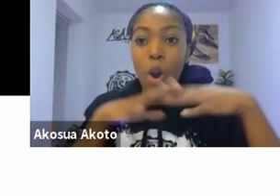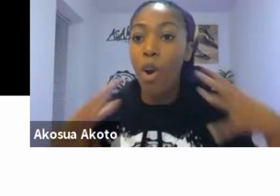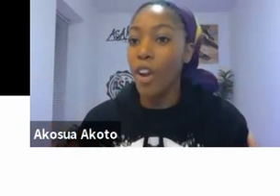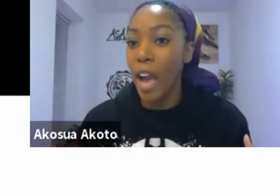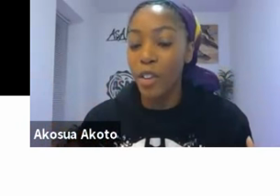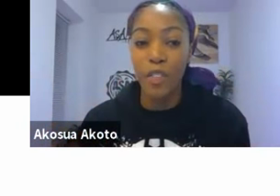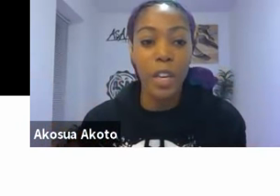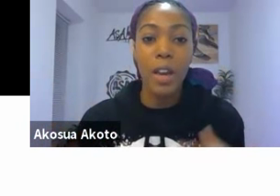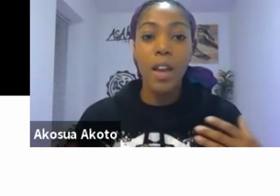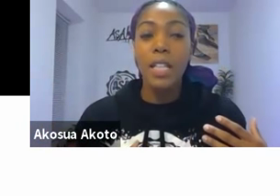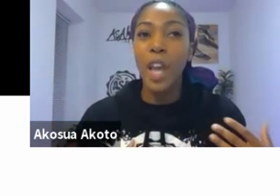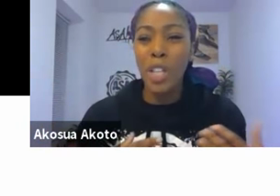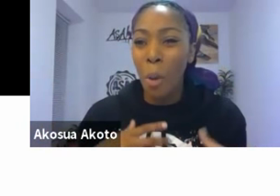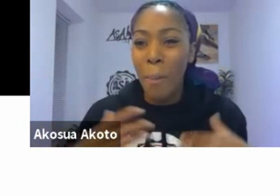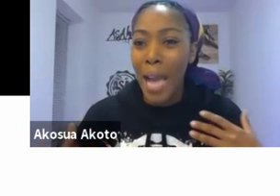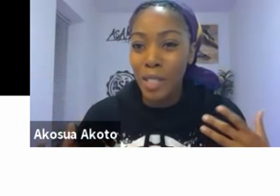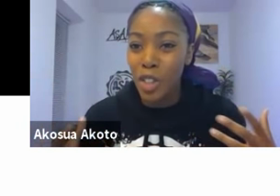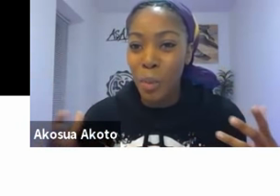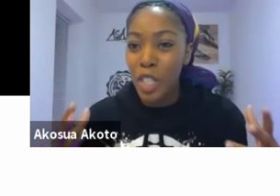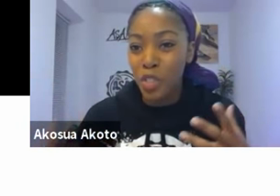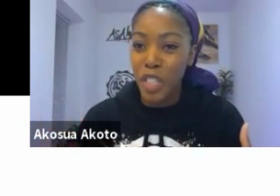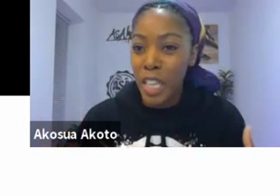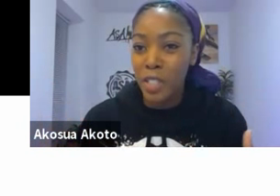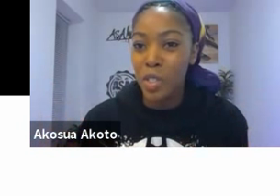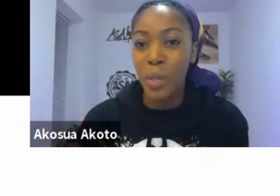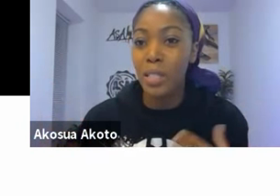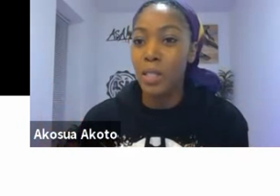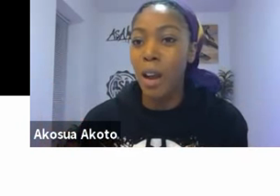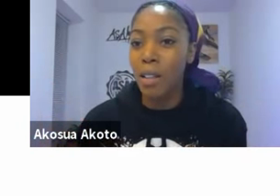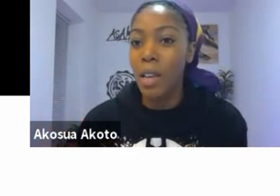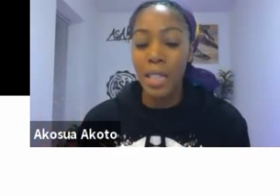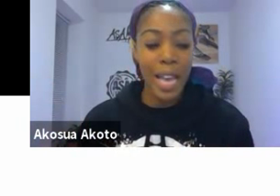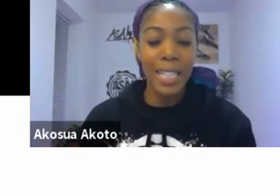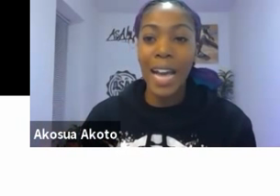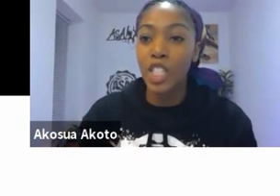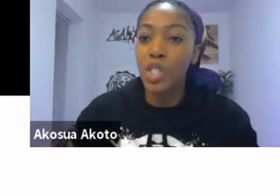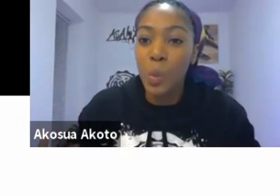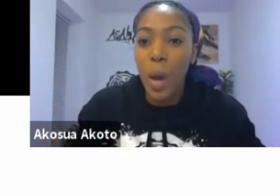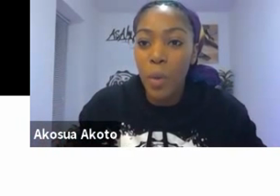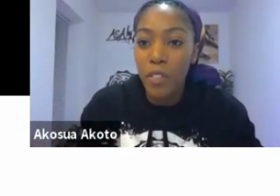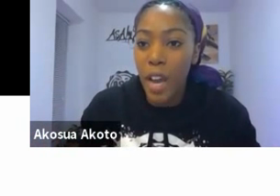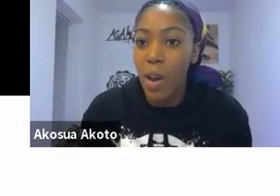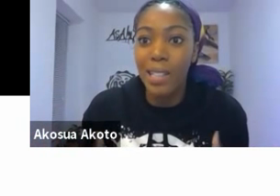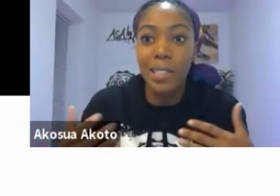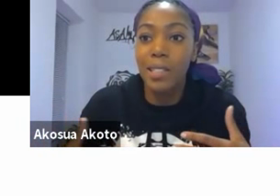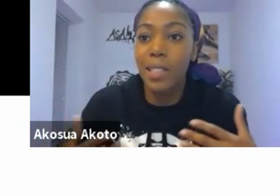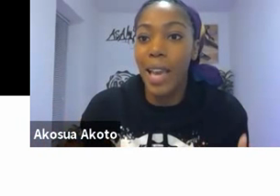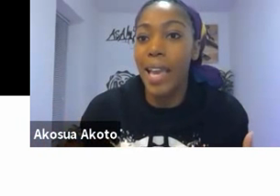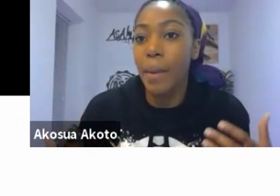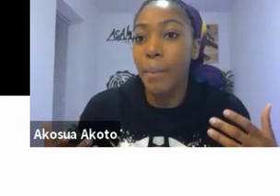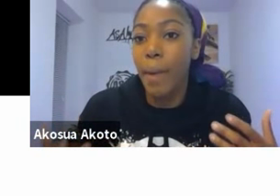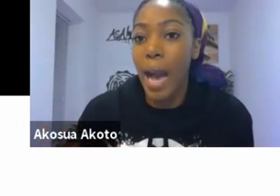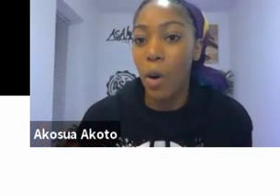there's no choreography. There were no master Beat Your Feet dancers when it started. Like that's just what we felt. And it